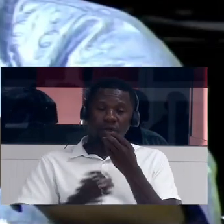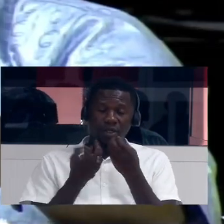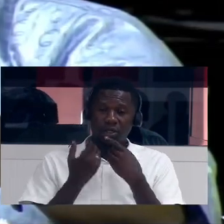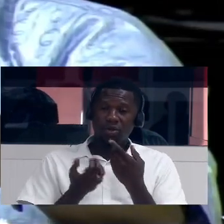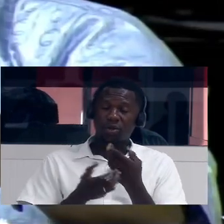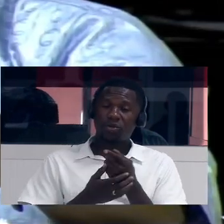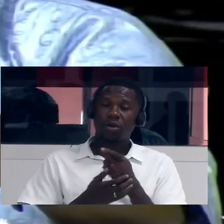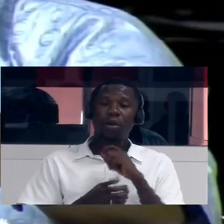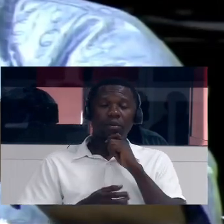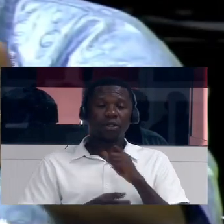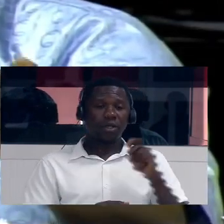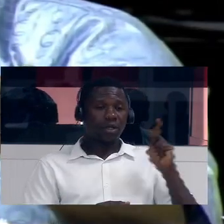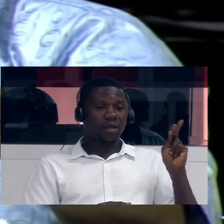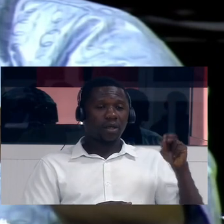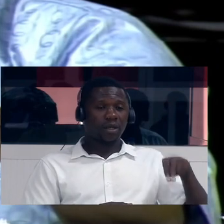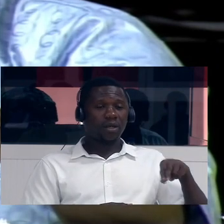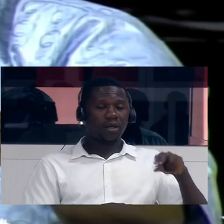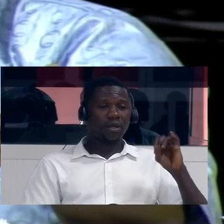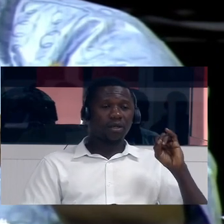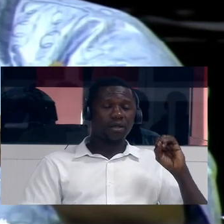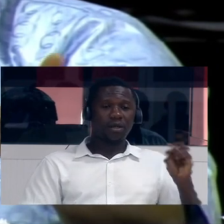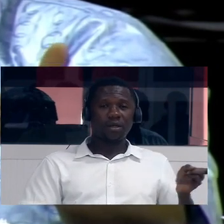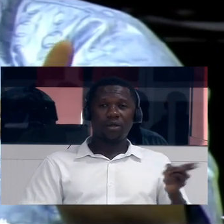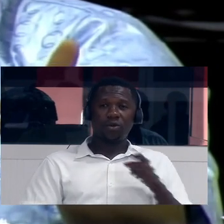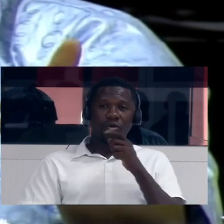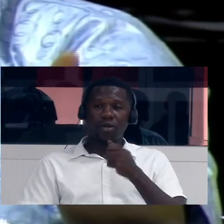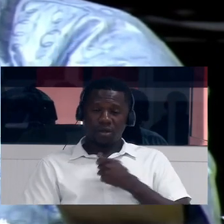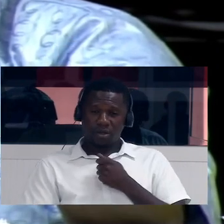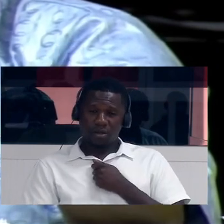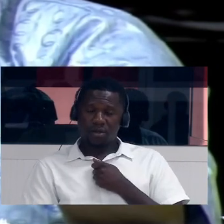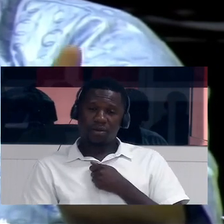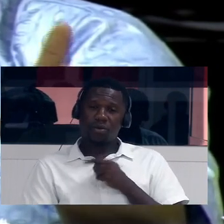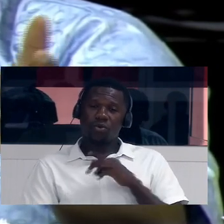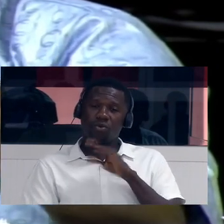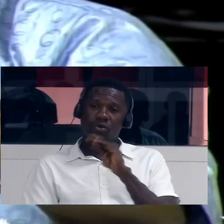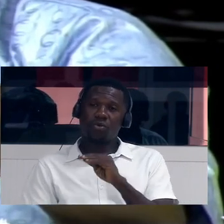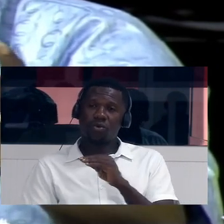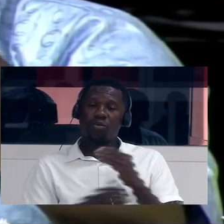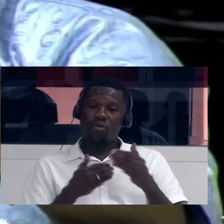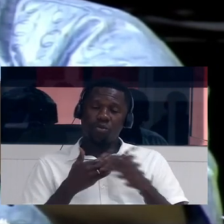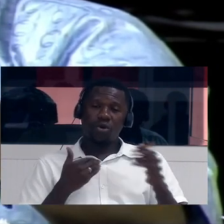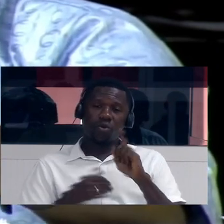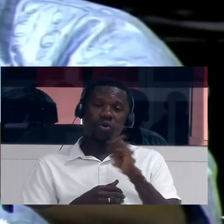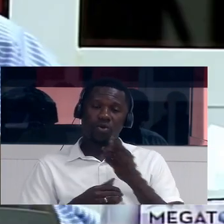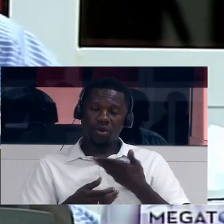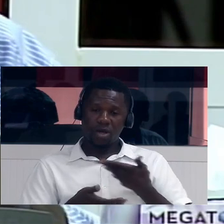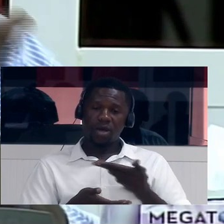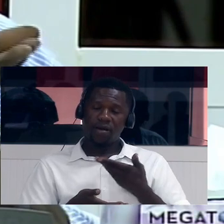King, that you were afraid. Afraid of what? To do more than what you have